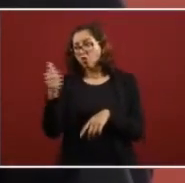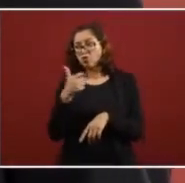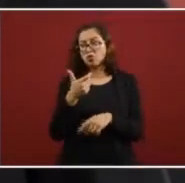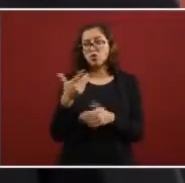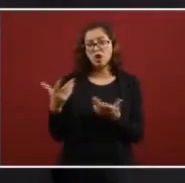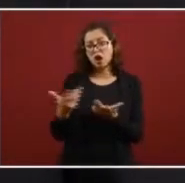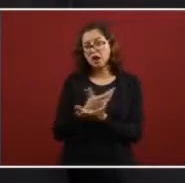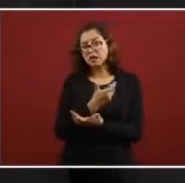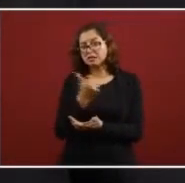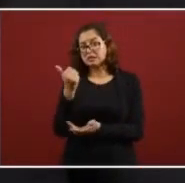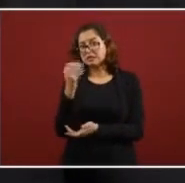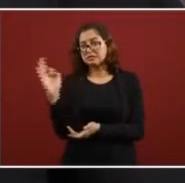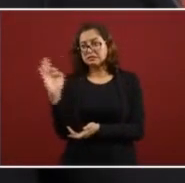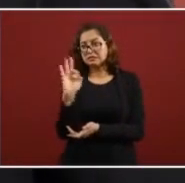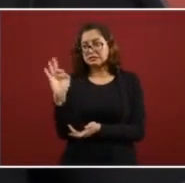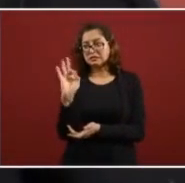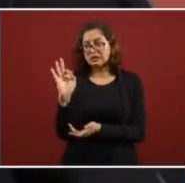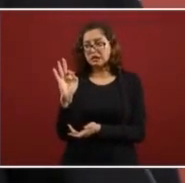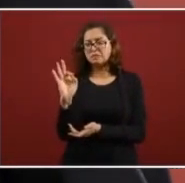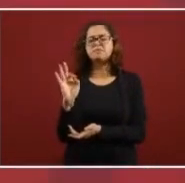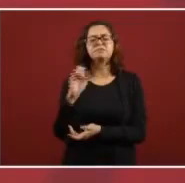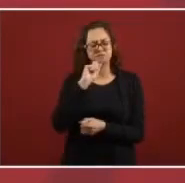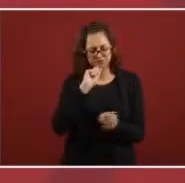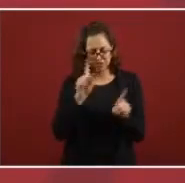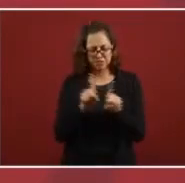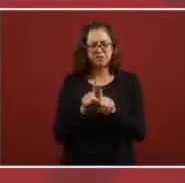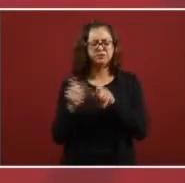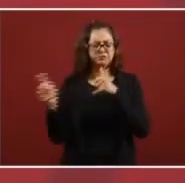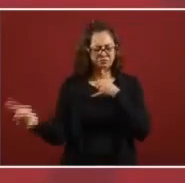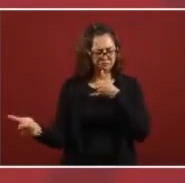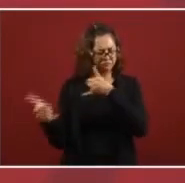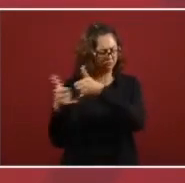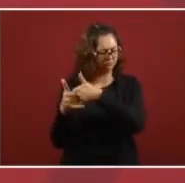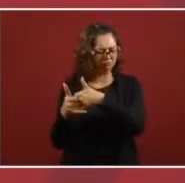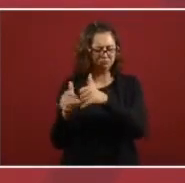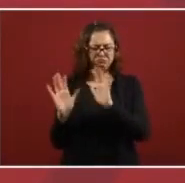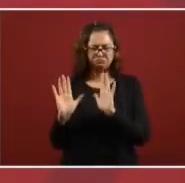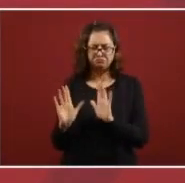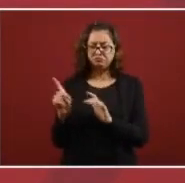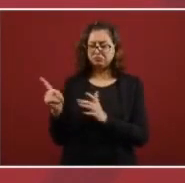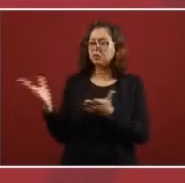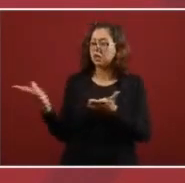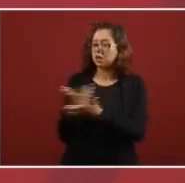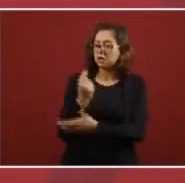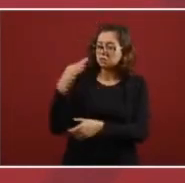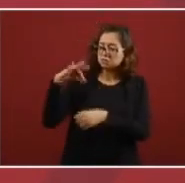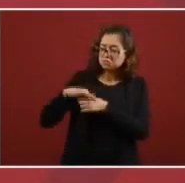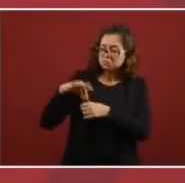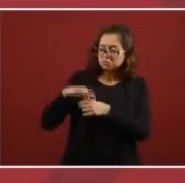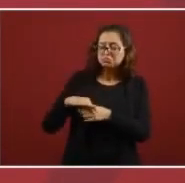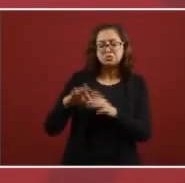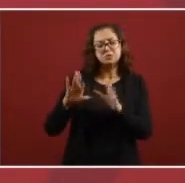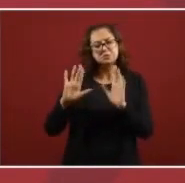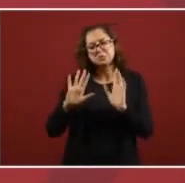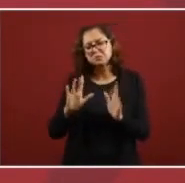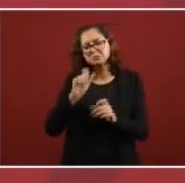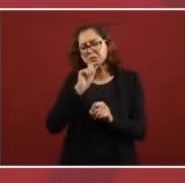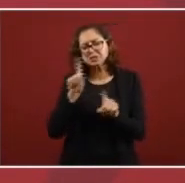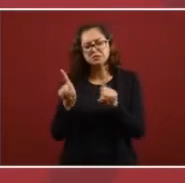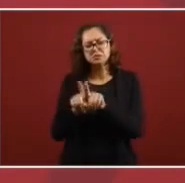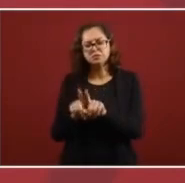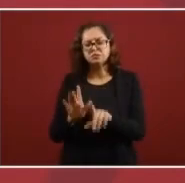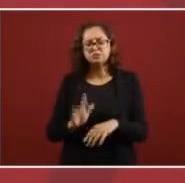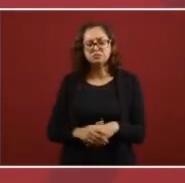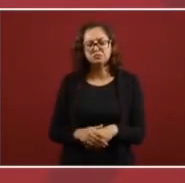if someone else had won, other candidates that had won in the processes, democratic processes.